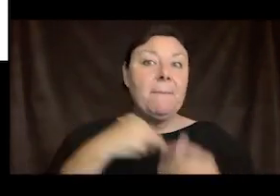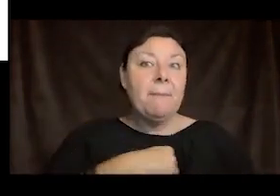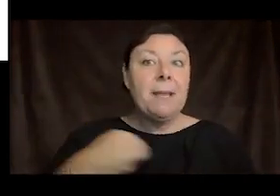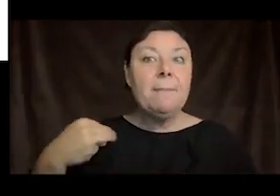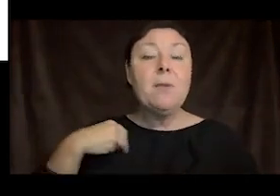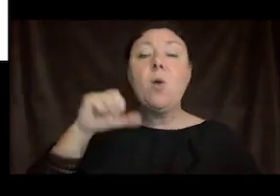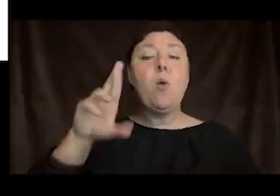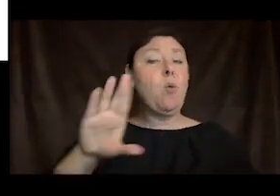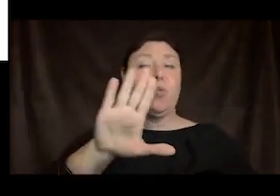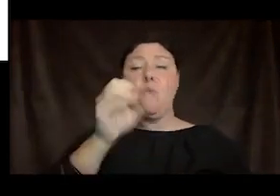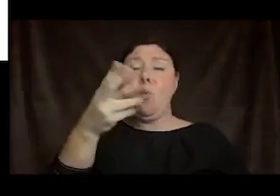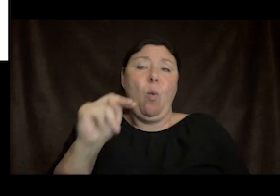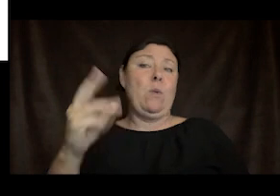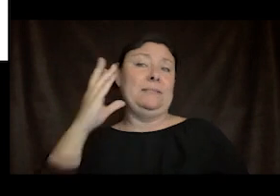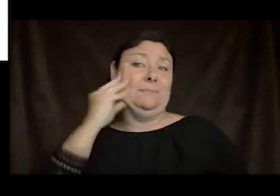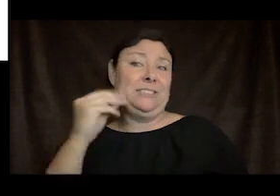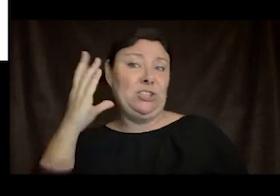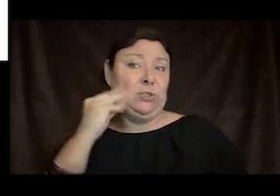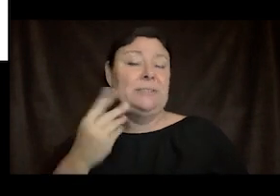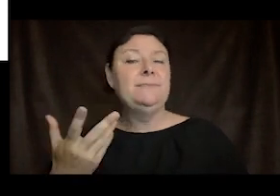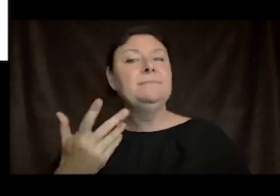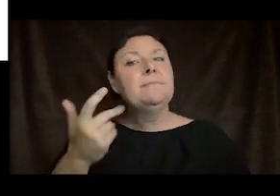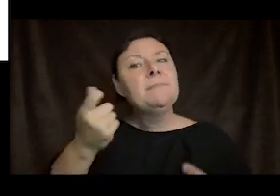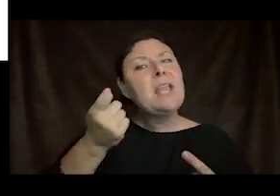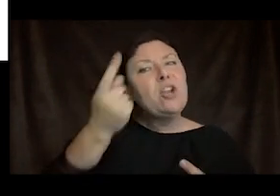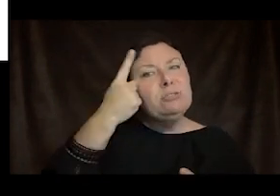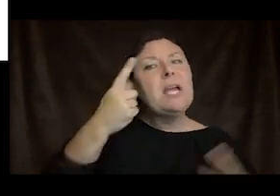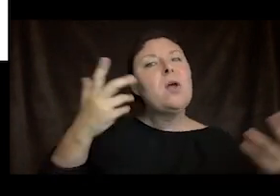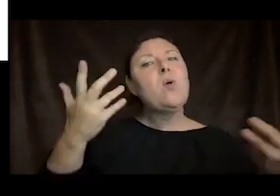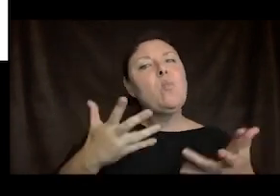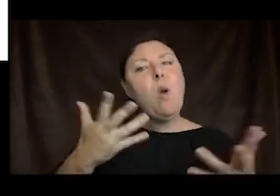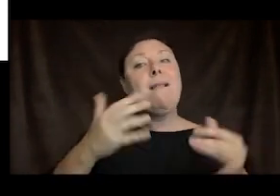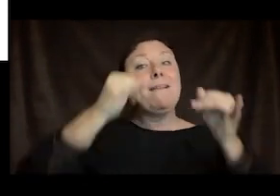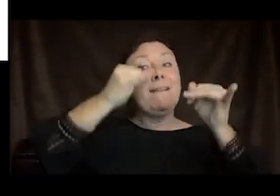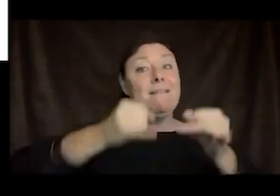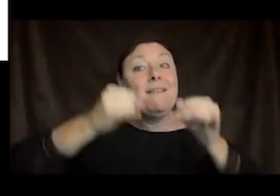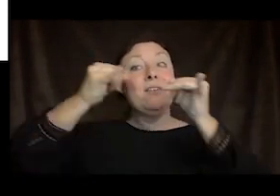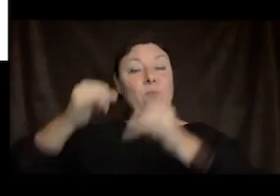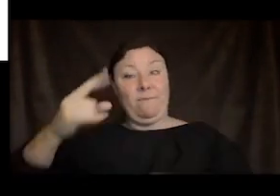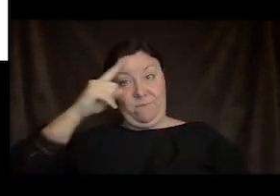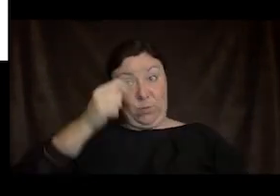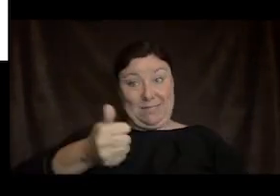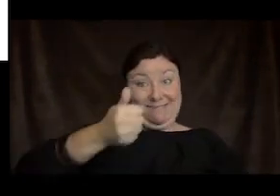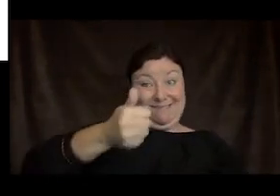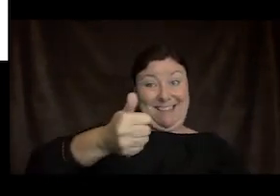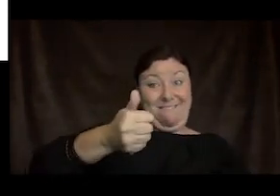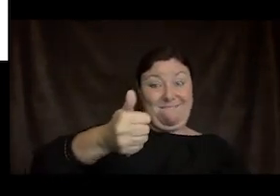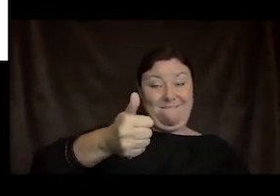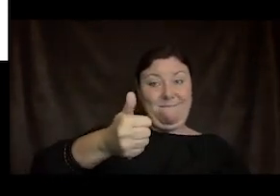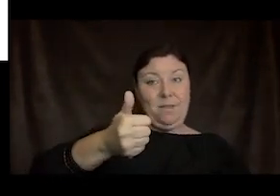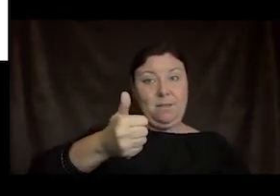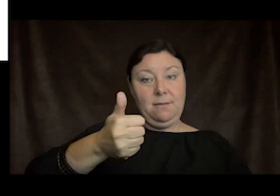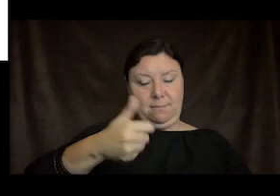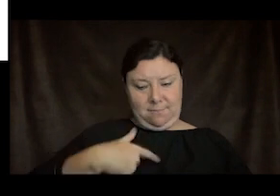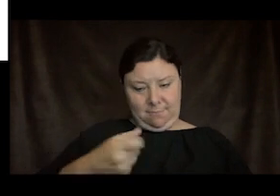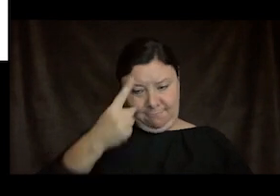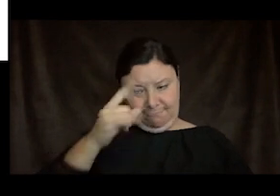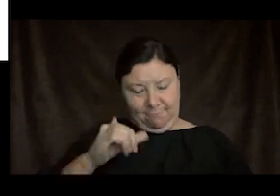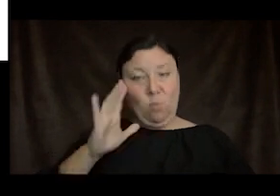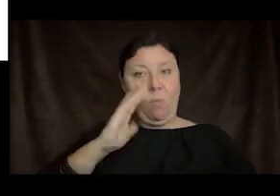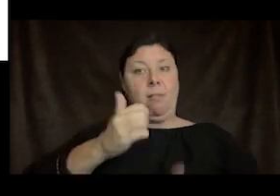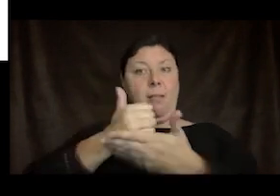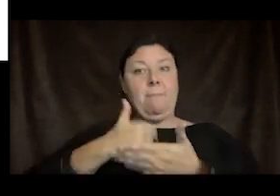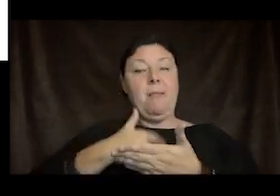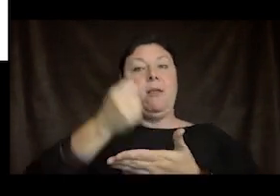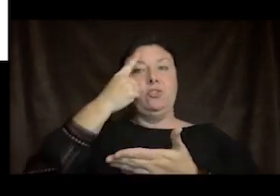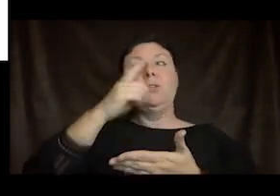or even your own experiences? Understanding what it individually for you is like will help you understand what